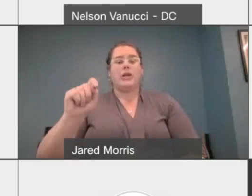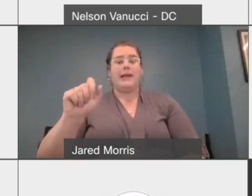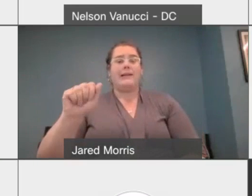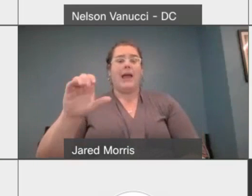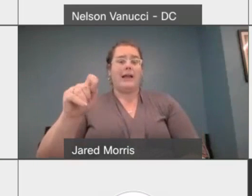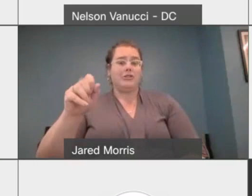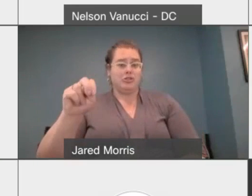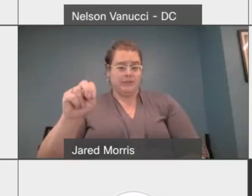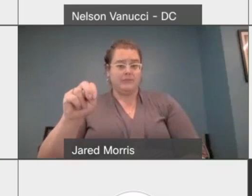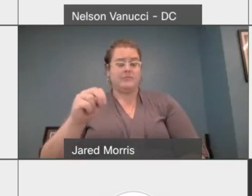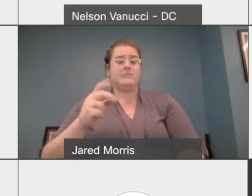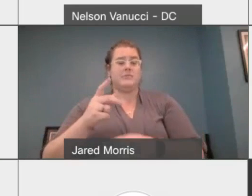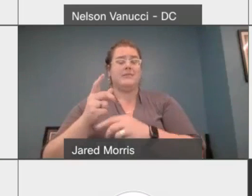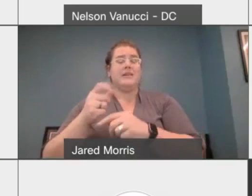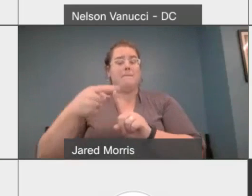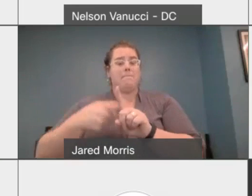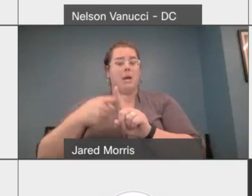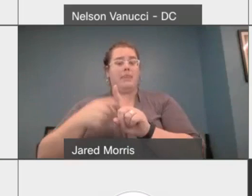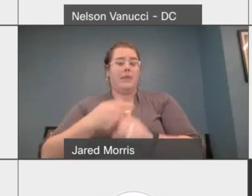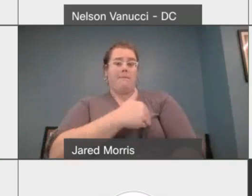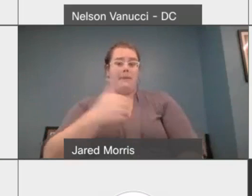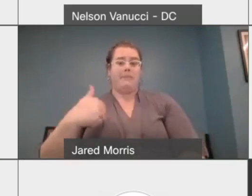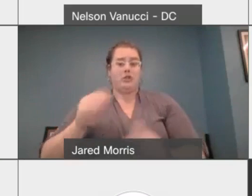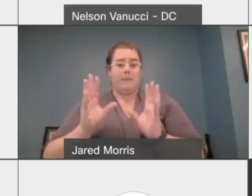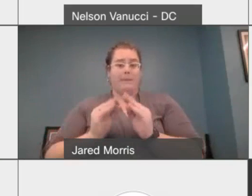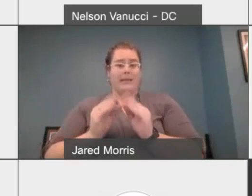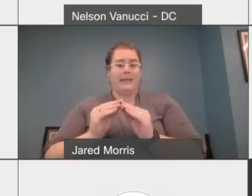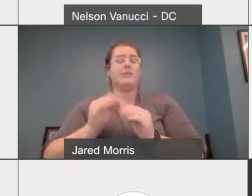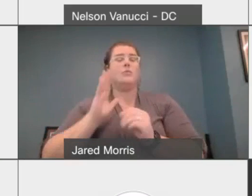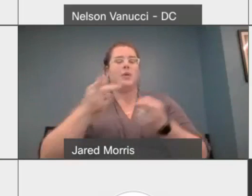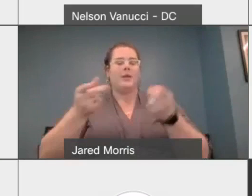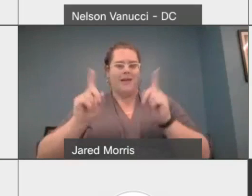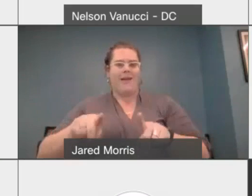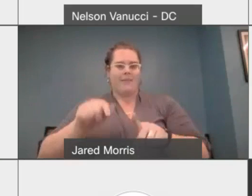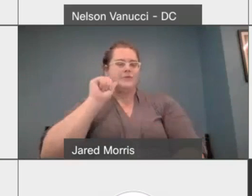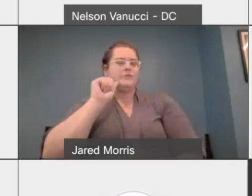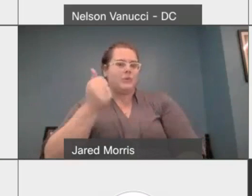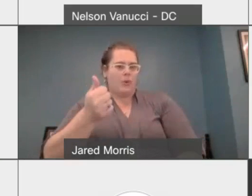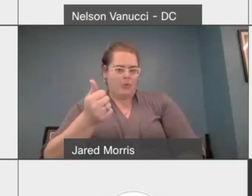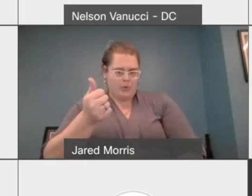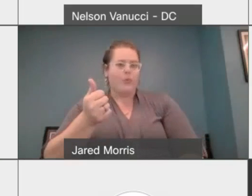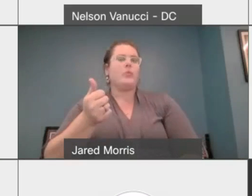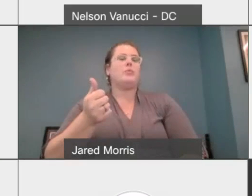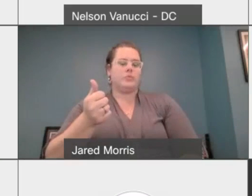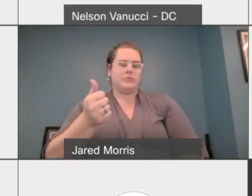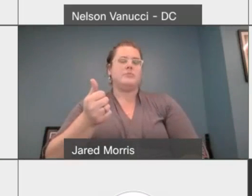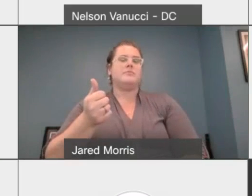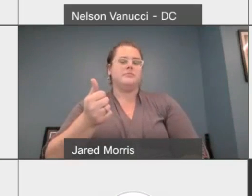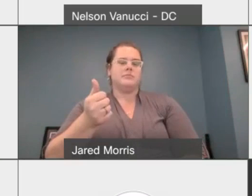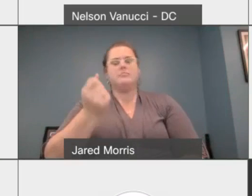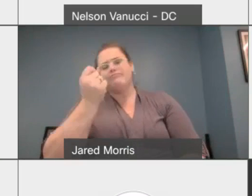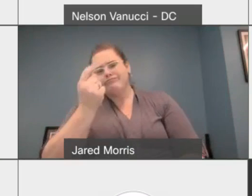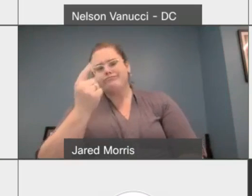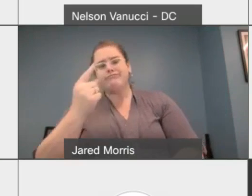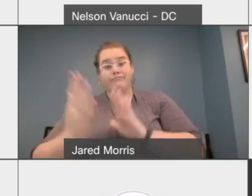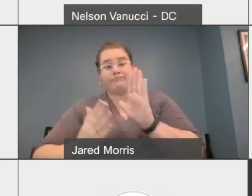membership, monthly membership meeting tomorrow, and that is a virtual